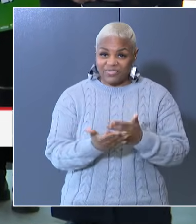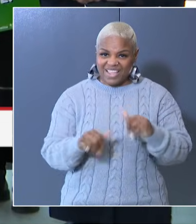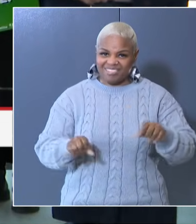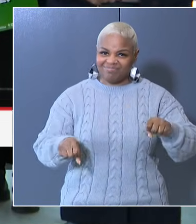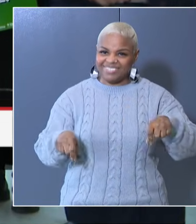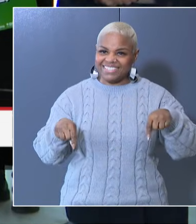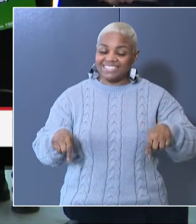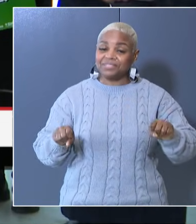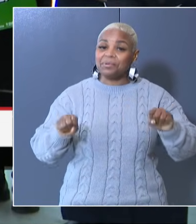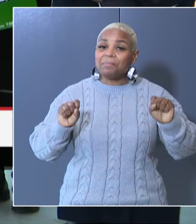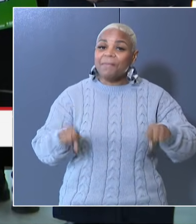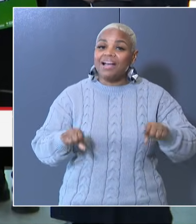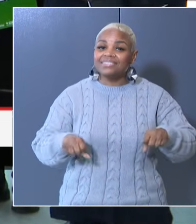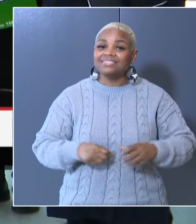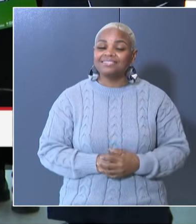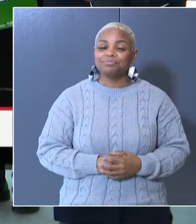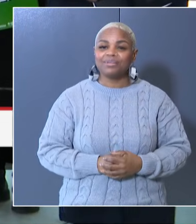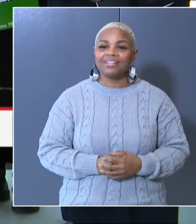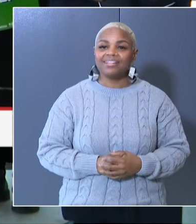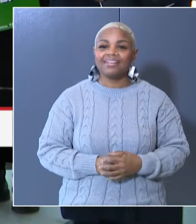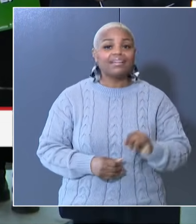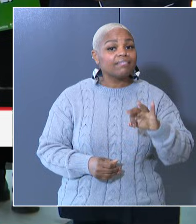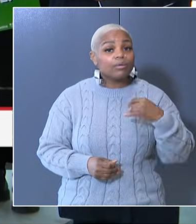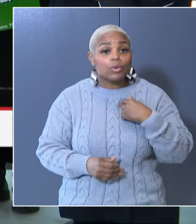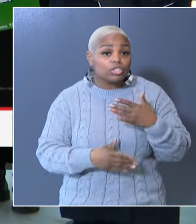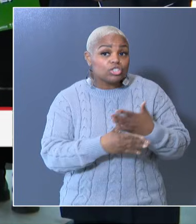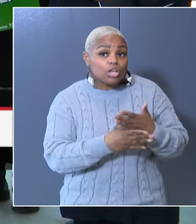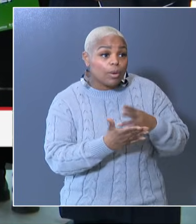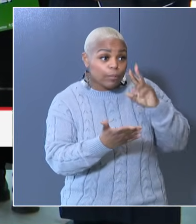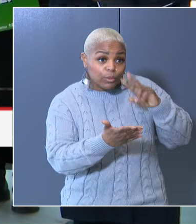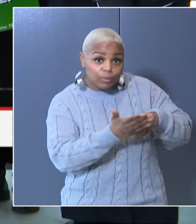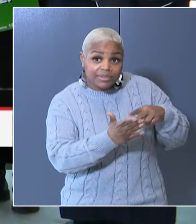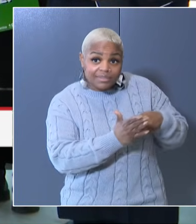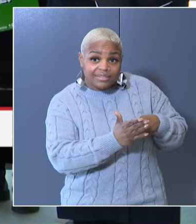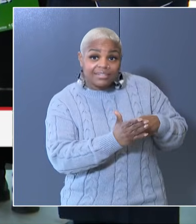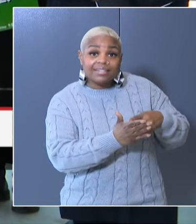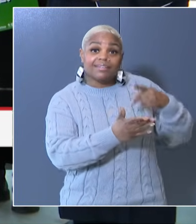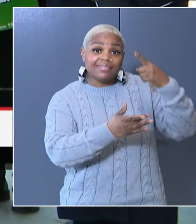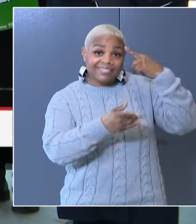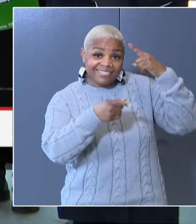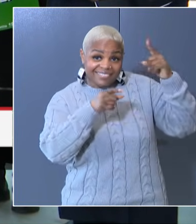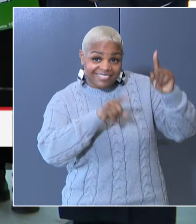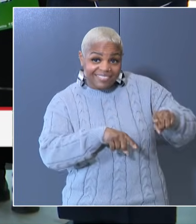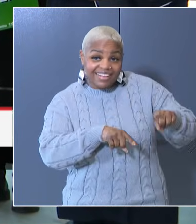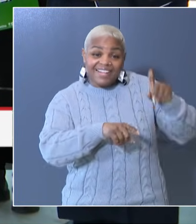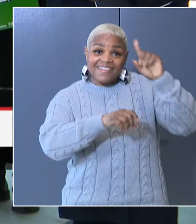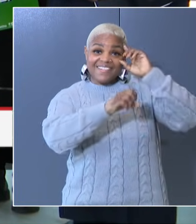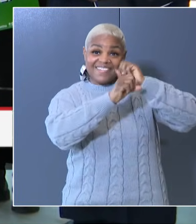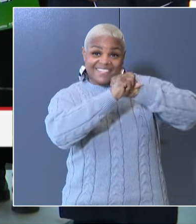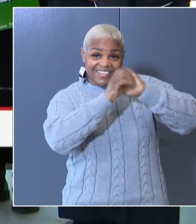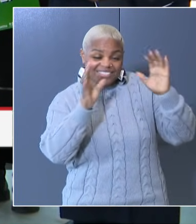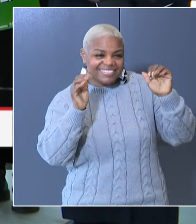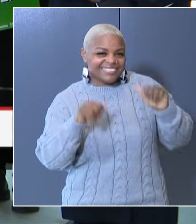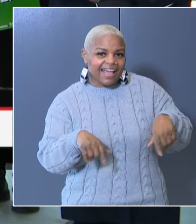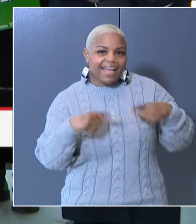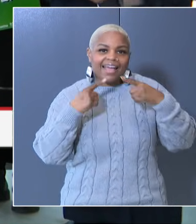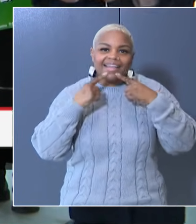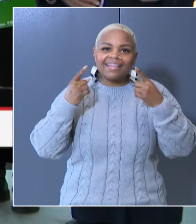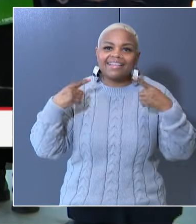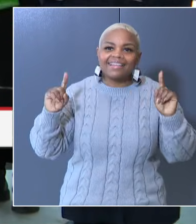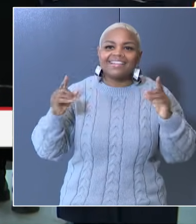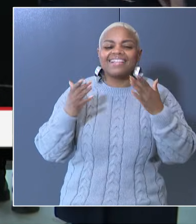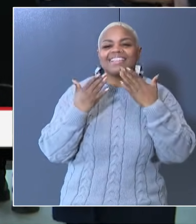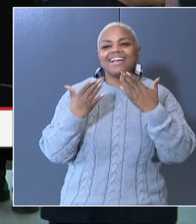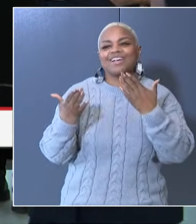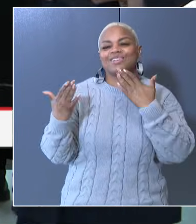and shared purpose can accomplish. I'm proud to stand with all of you today as we officially open the doors for Cycle House. Thank you. Thank